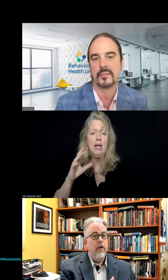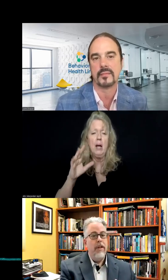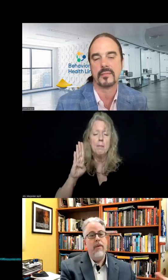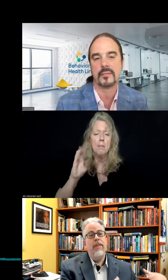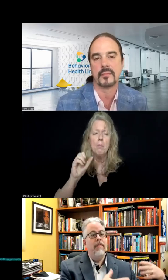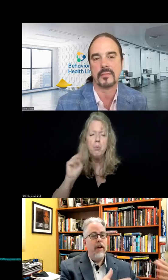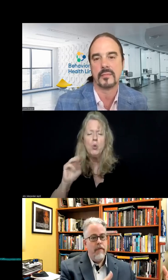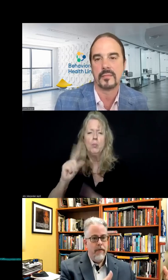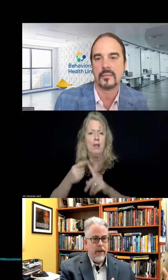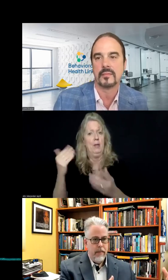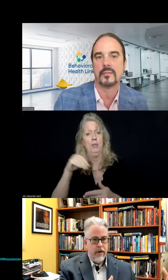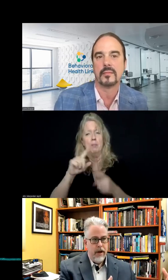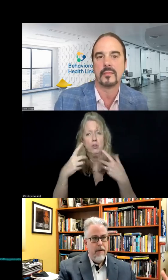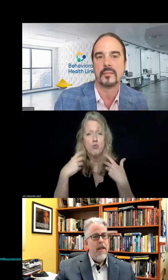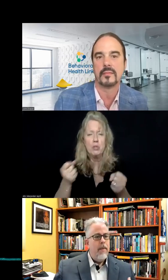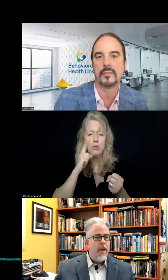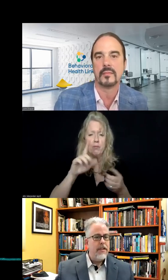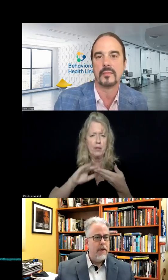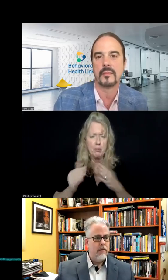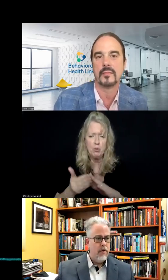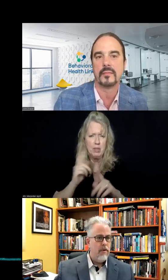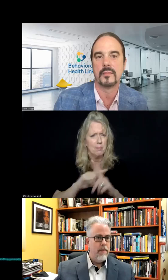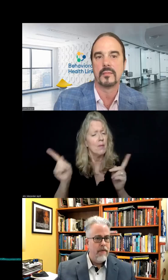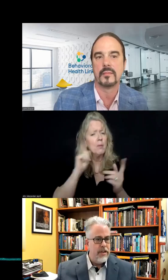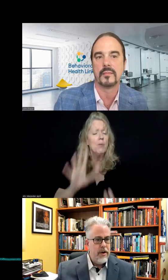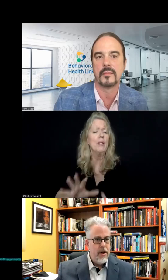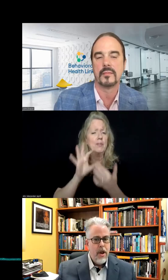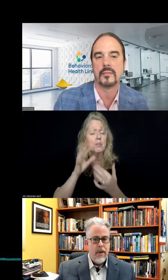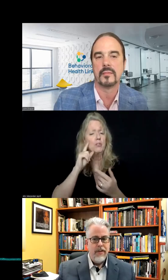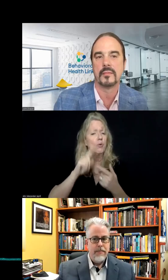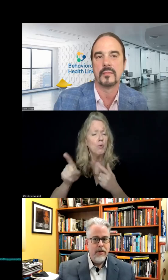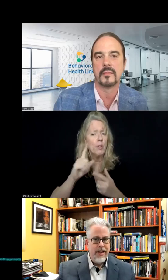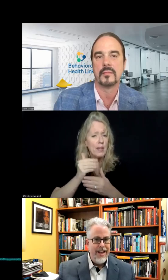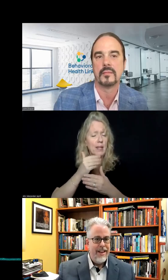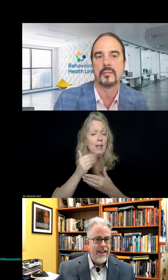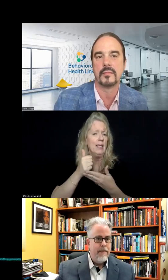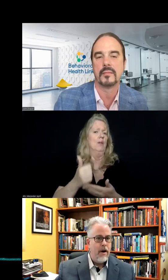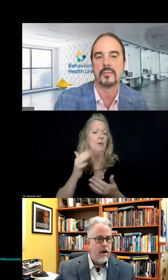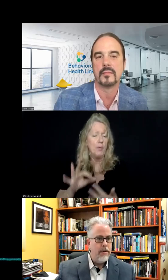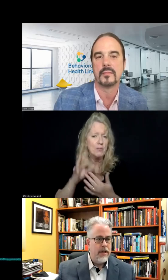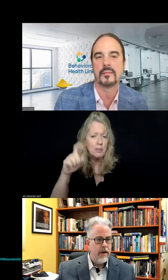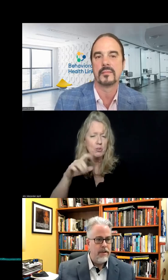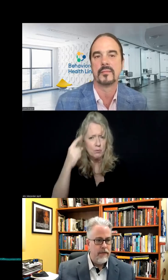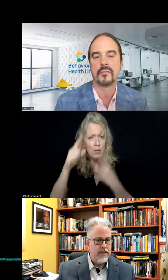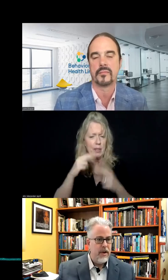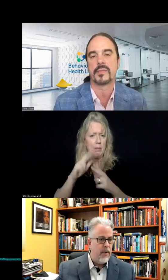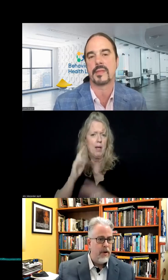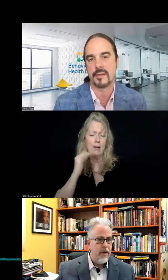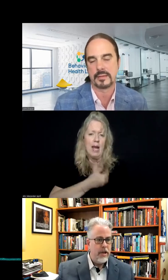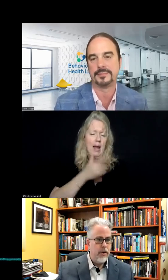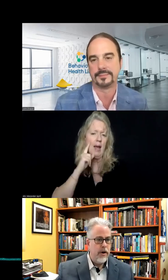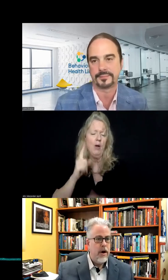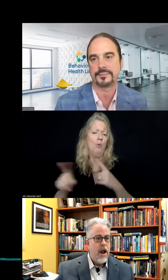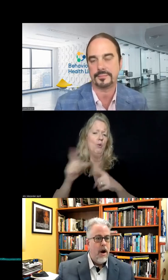where we roll in with the recovery for the community. But we have a special role in prevention. We have a special need to think about our own security surfaces and what